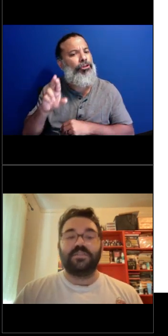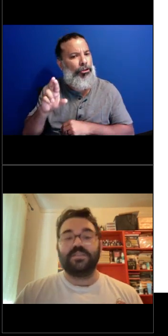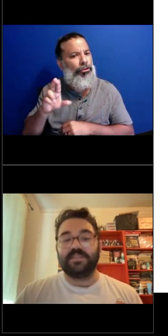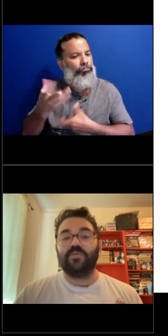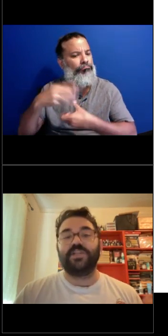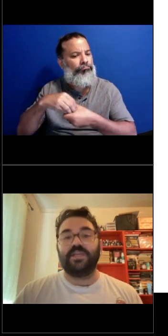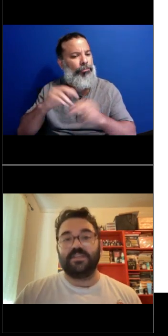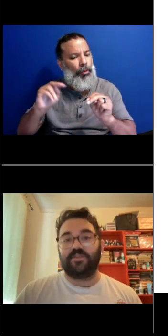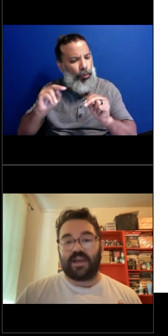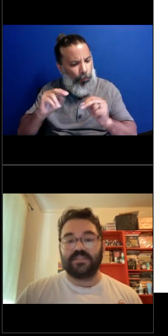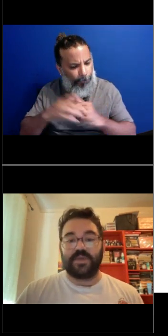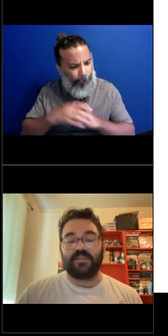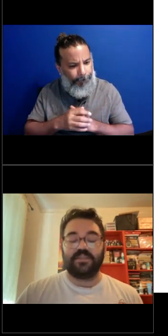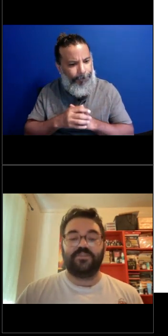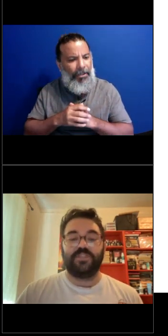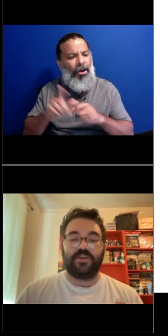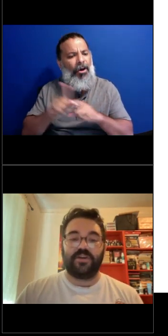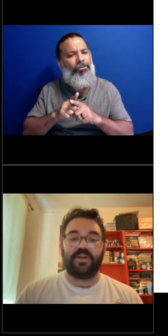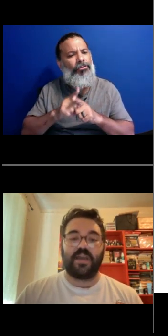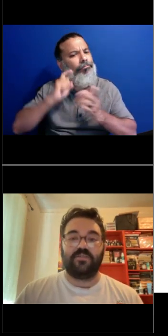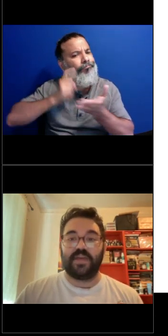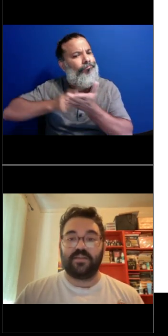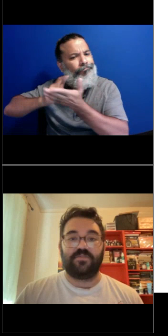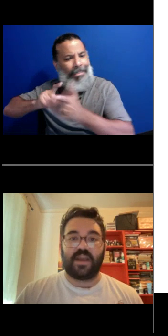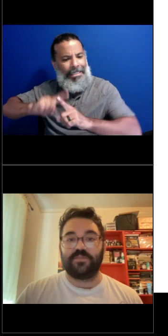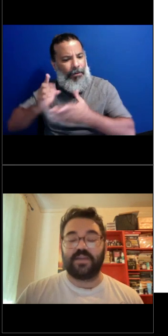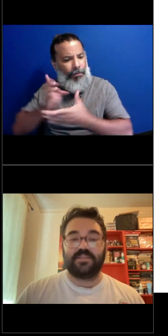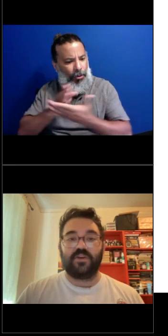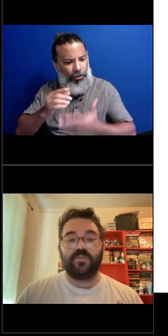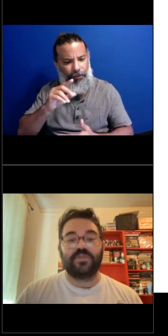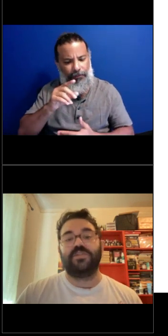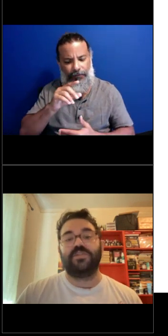Also distinguishing different aspects of gender, kind of like the different